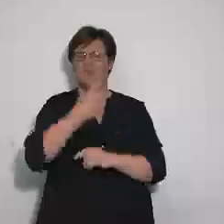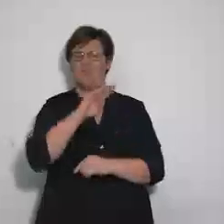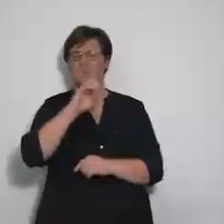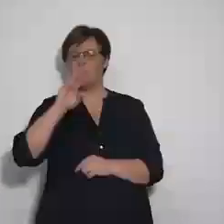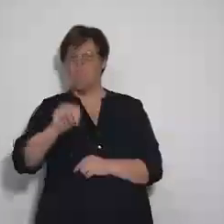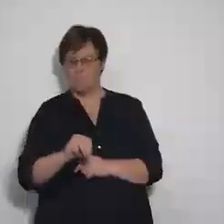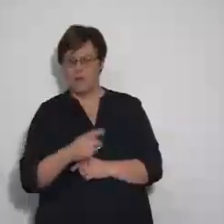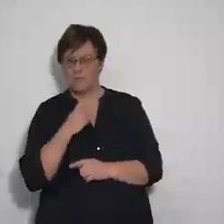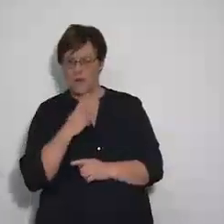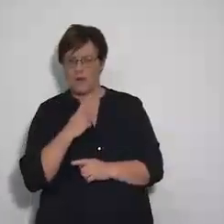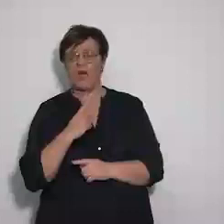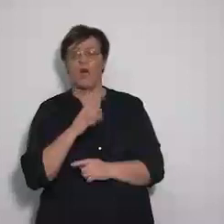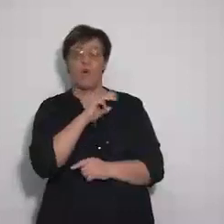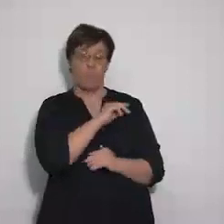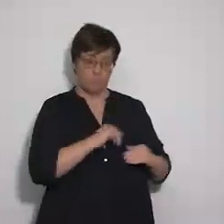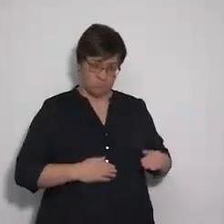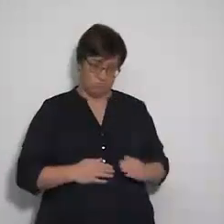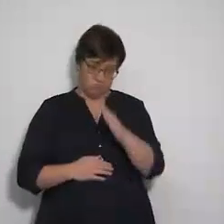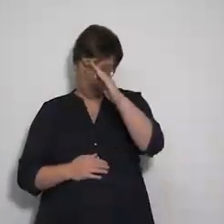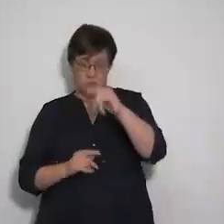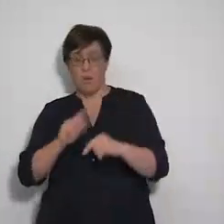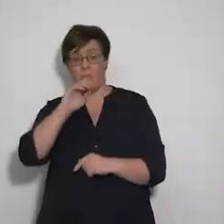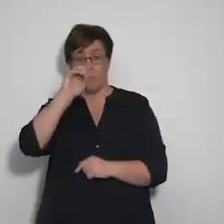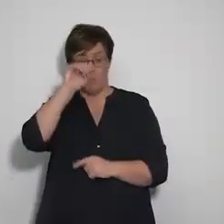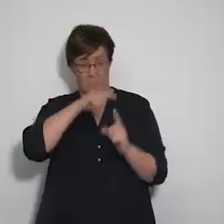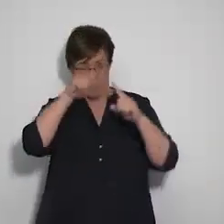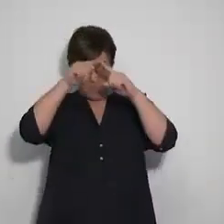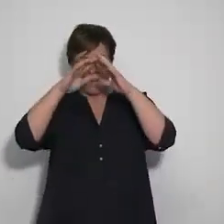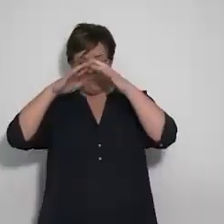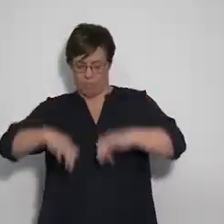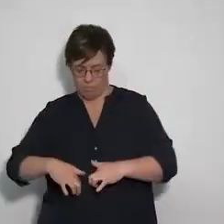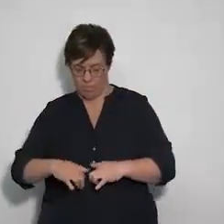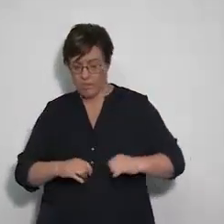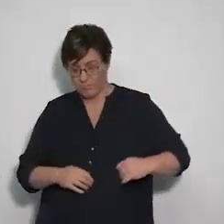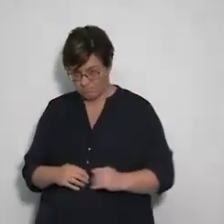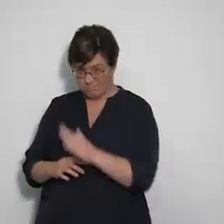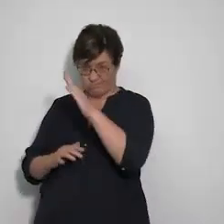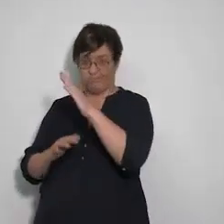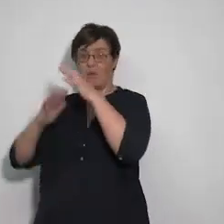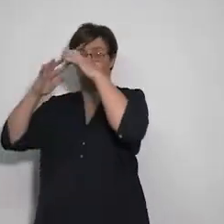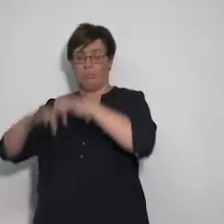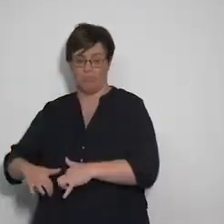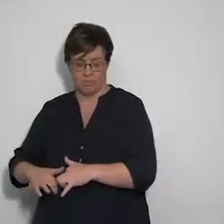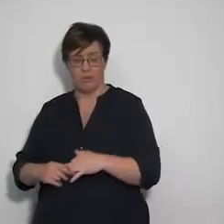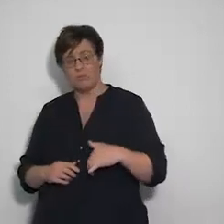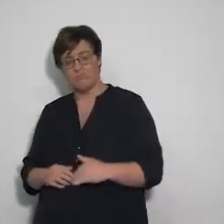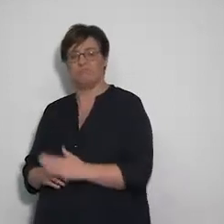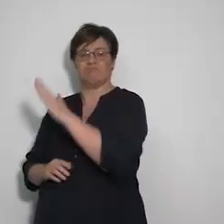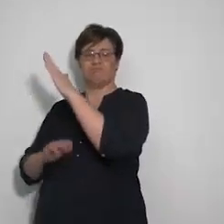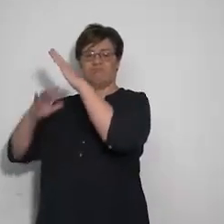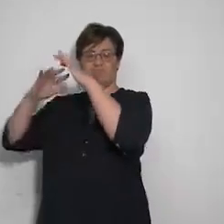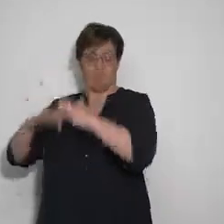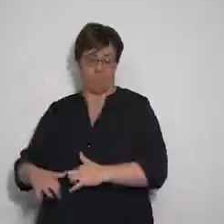boom, and then bust. The population collapses. And this is